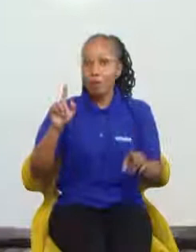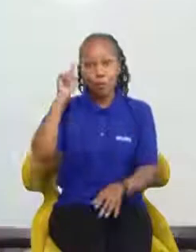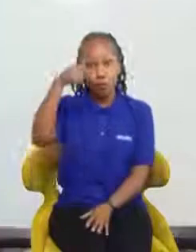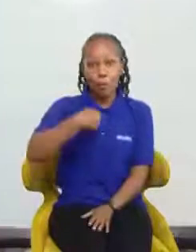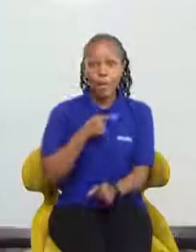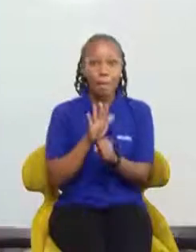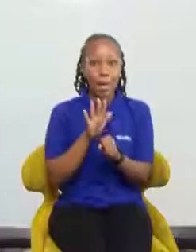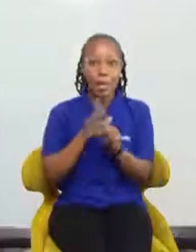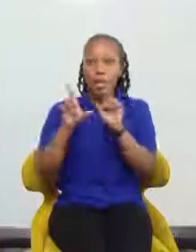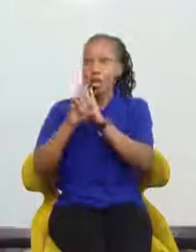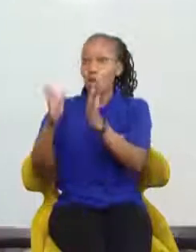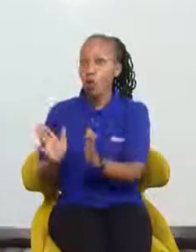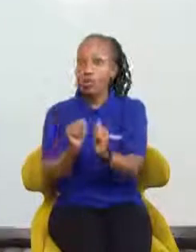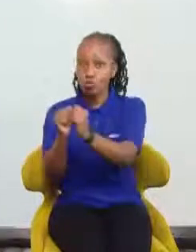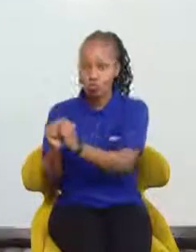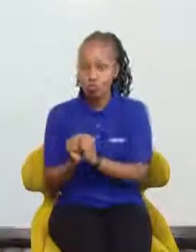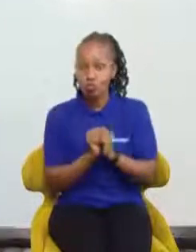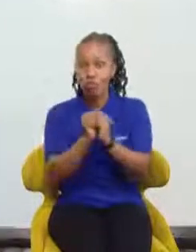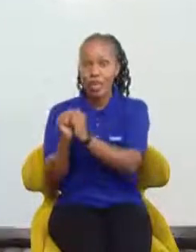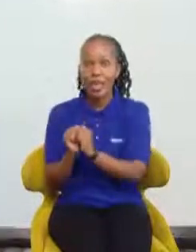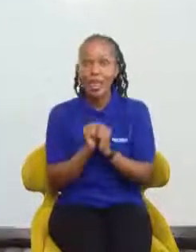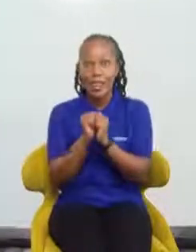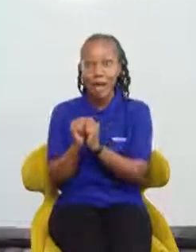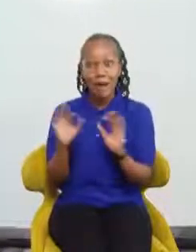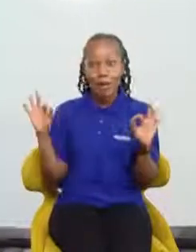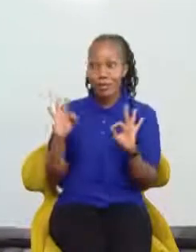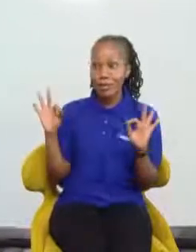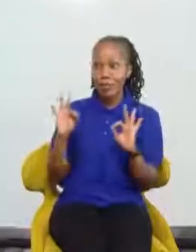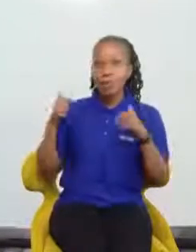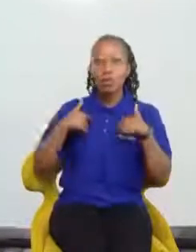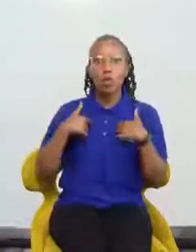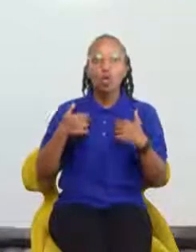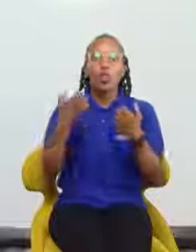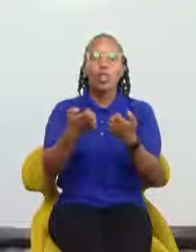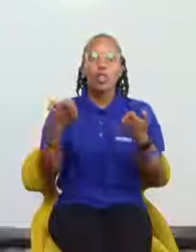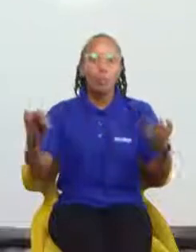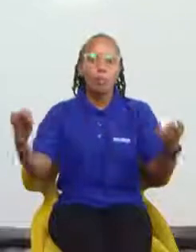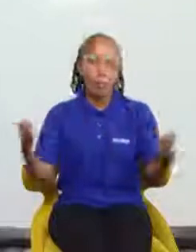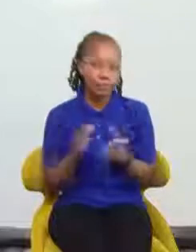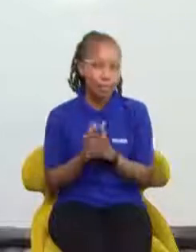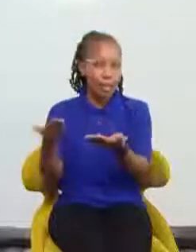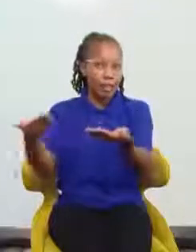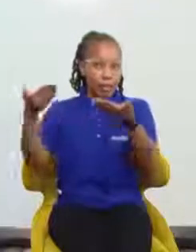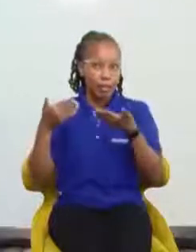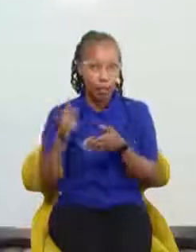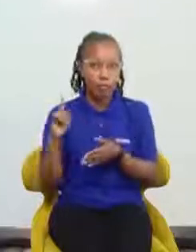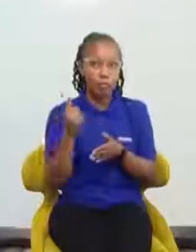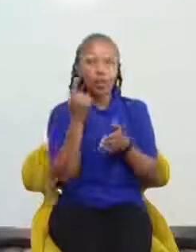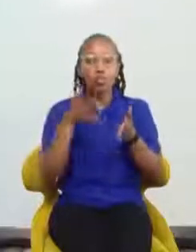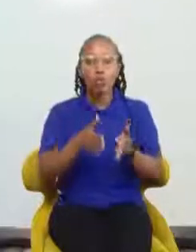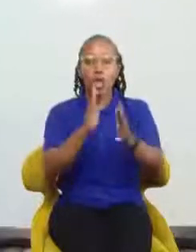lawyers came together and surprised me with this device because I had the knowledge. So the first way of accessing